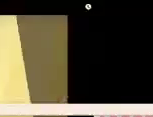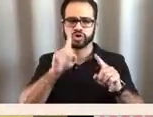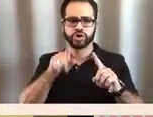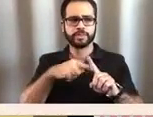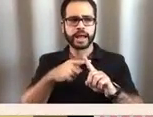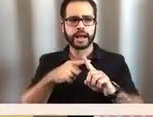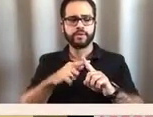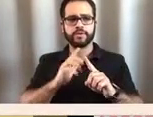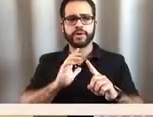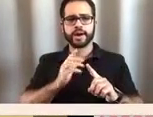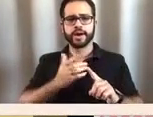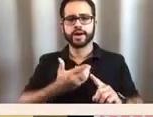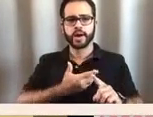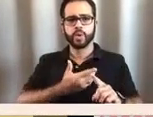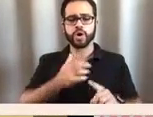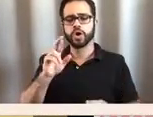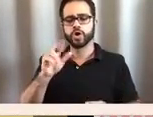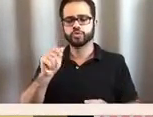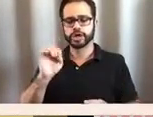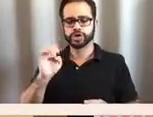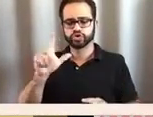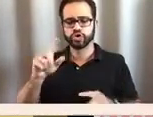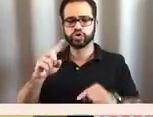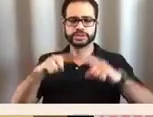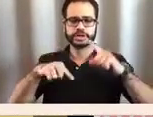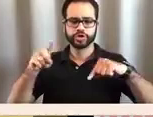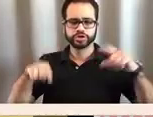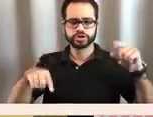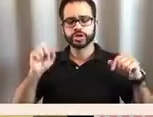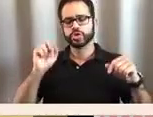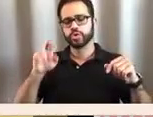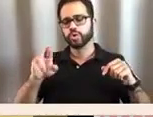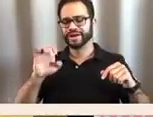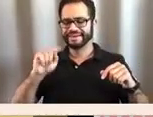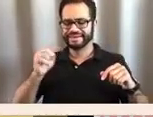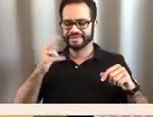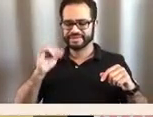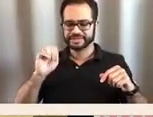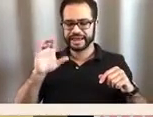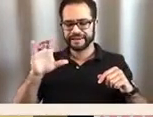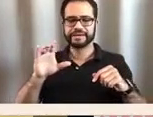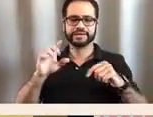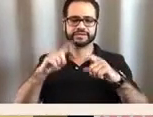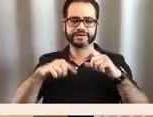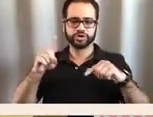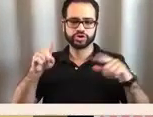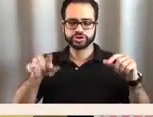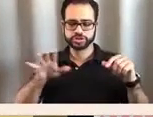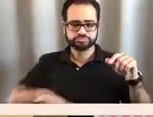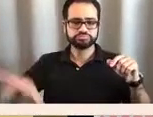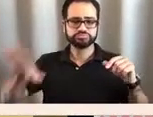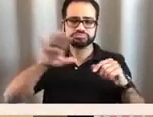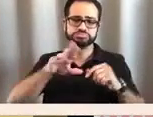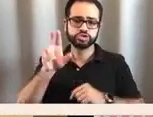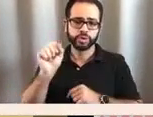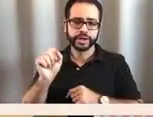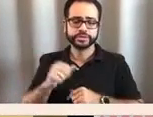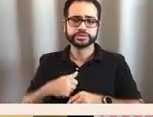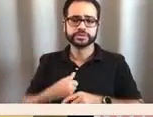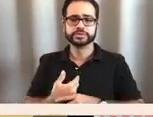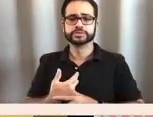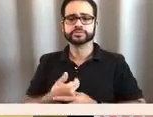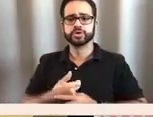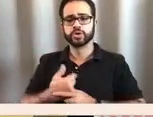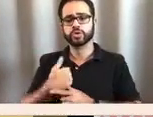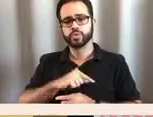our racial diversity, ethnic diversity across the country. So we have